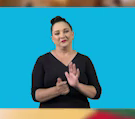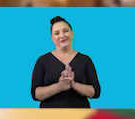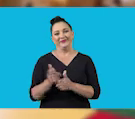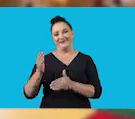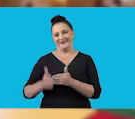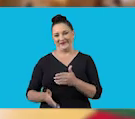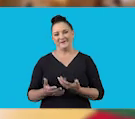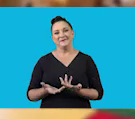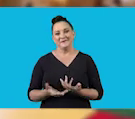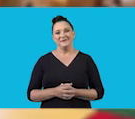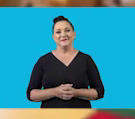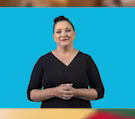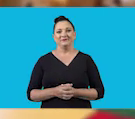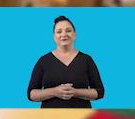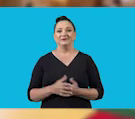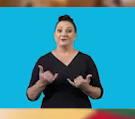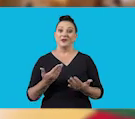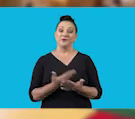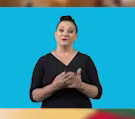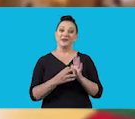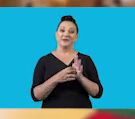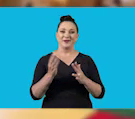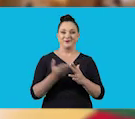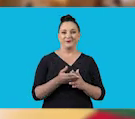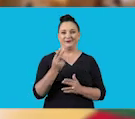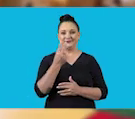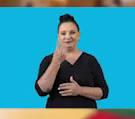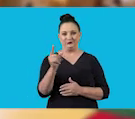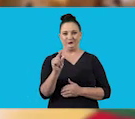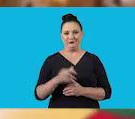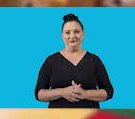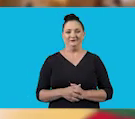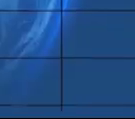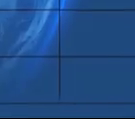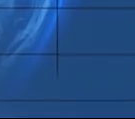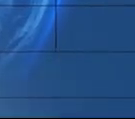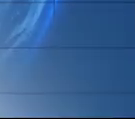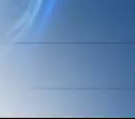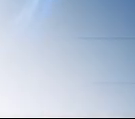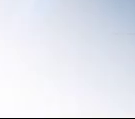to the end of this part. We're going to quickly take an ad break, and I'll see you right after this.